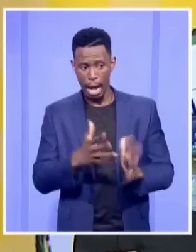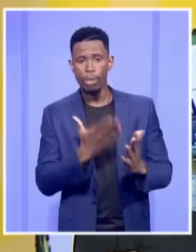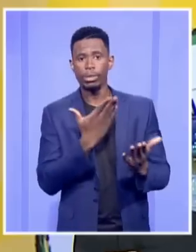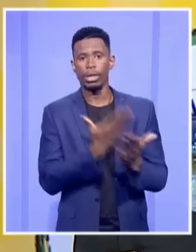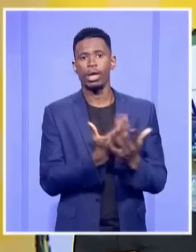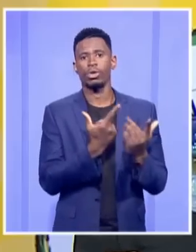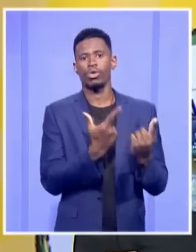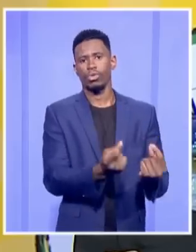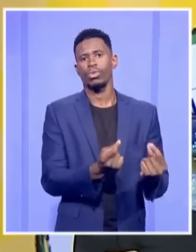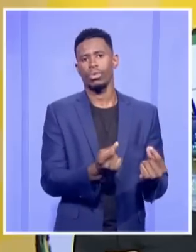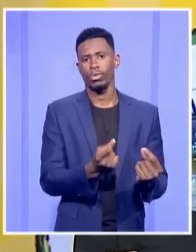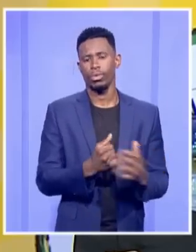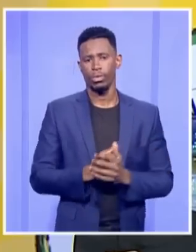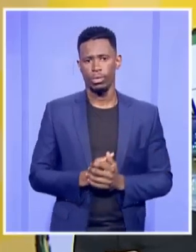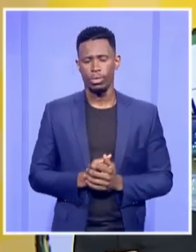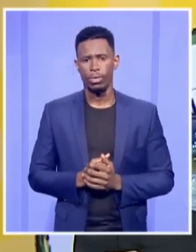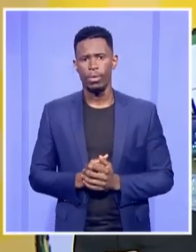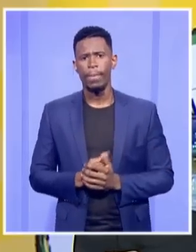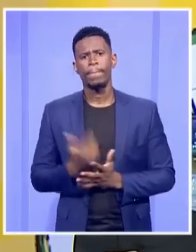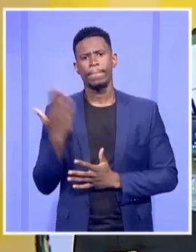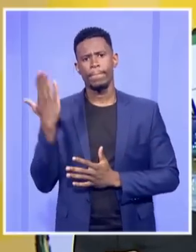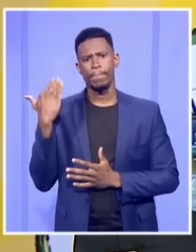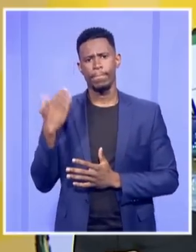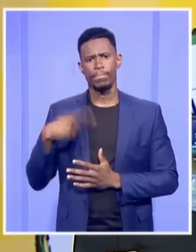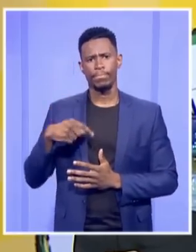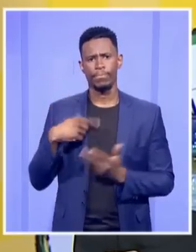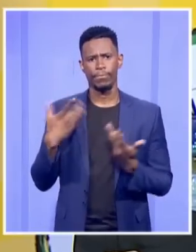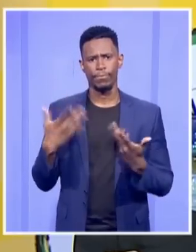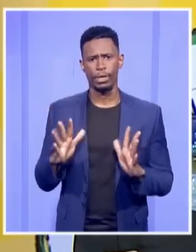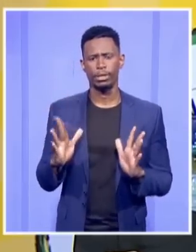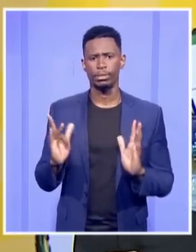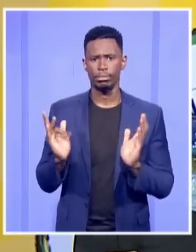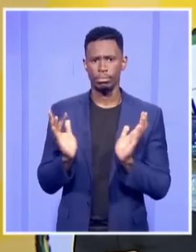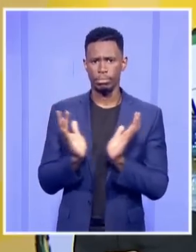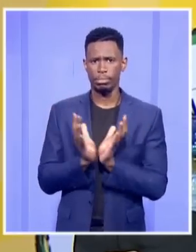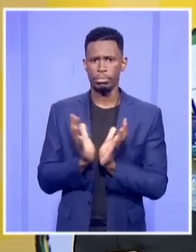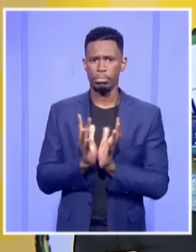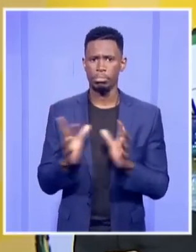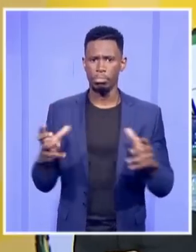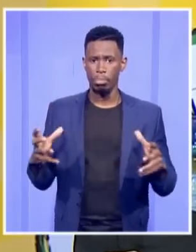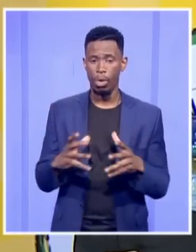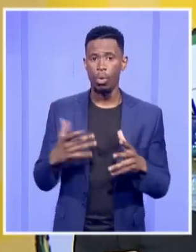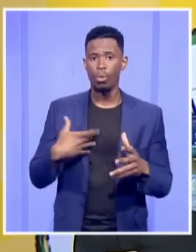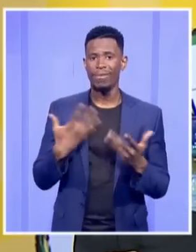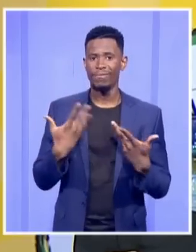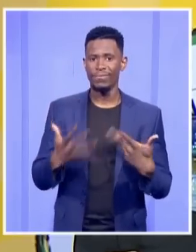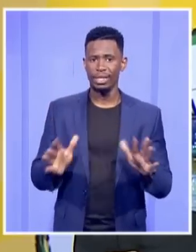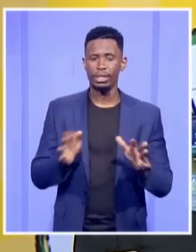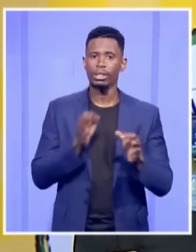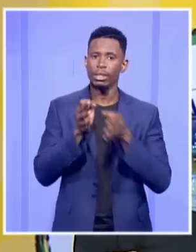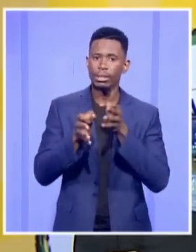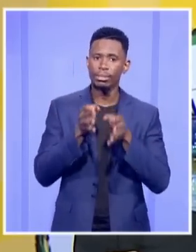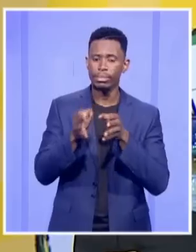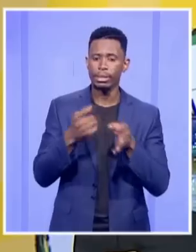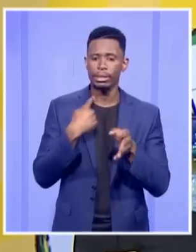When we met previously, we indicated that part of what we will do is that we will have, as today,